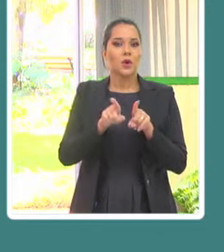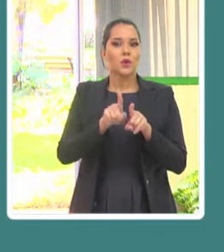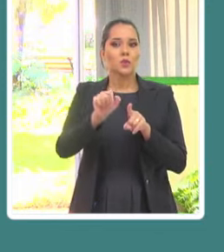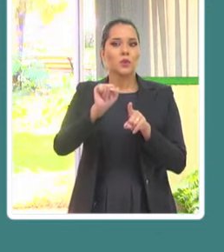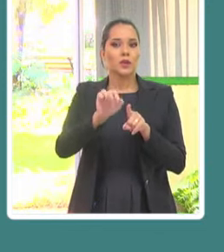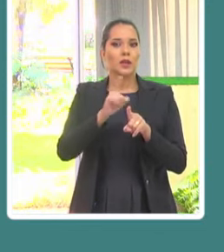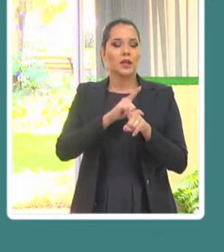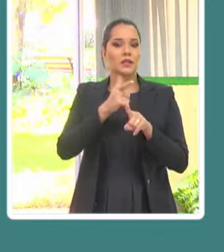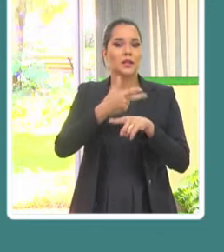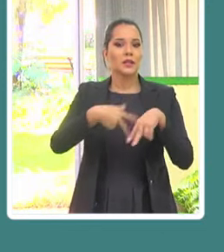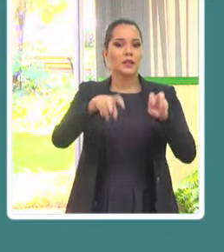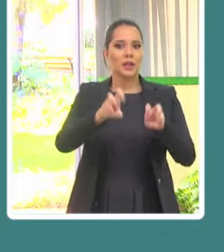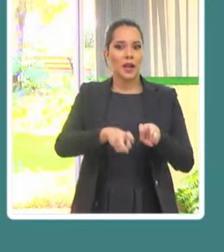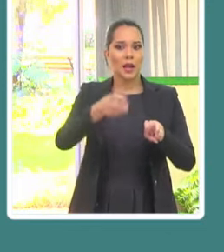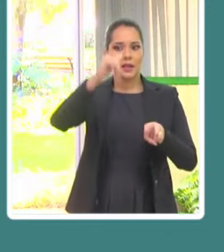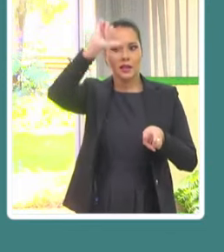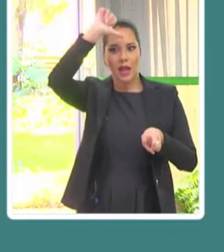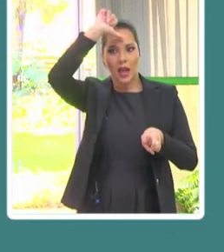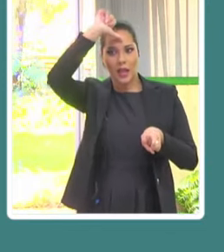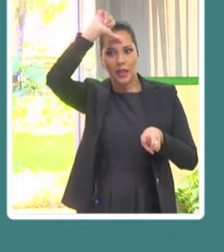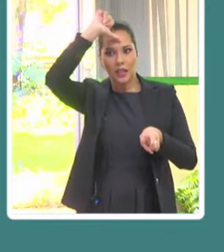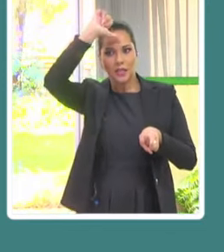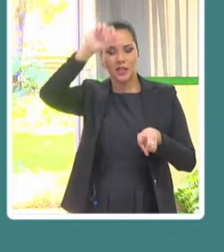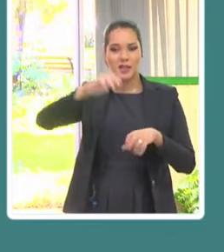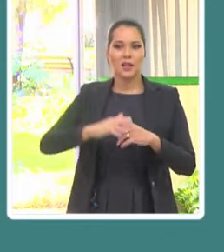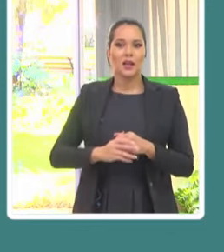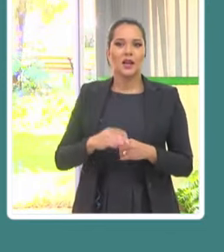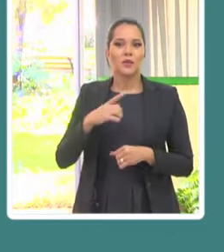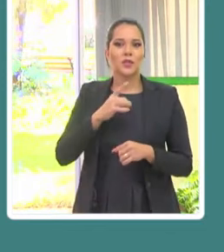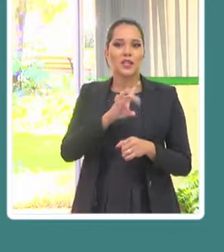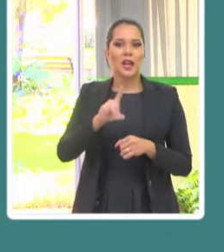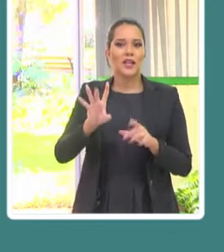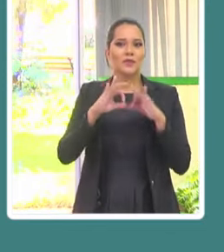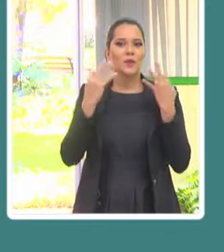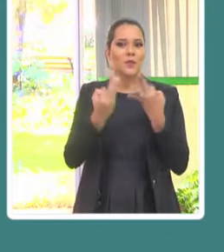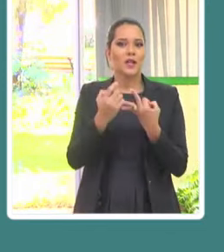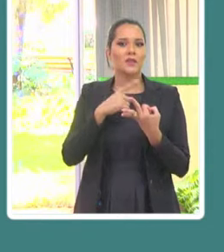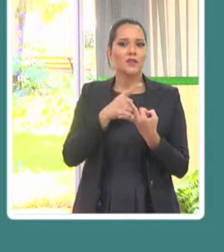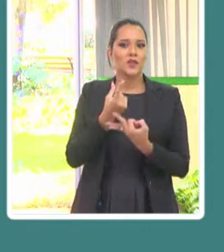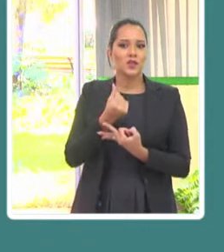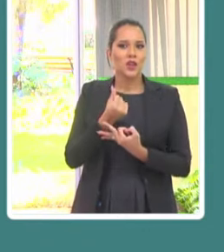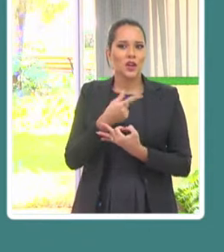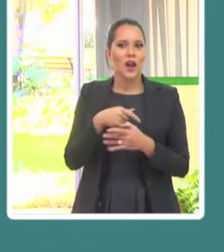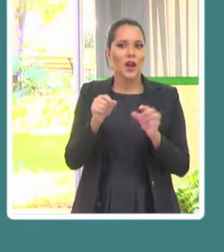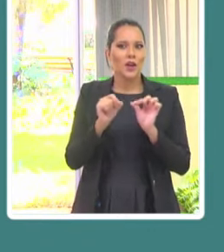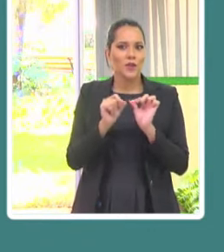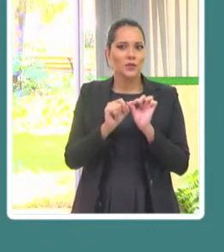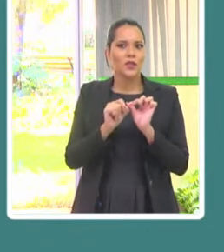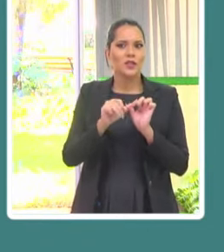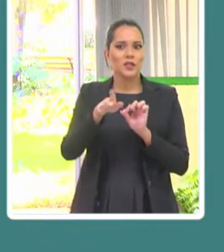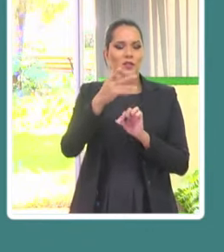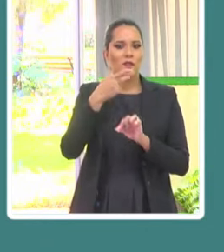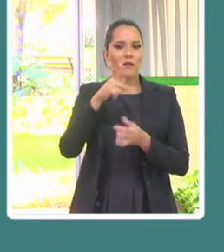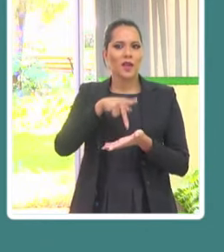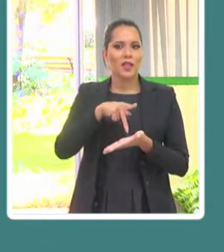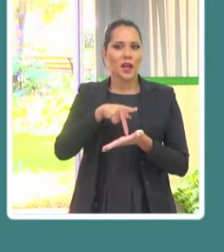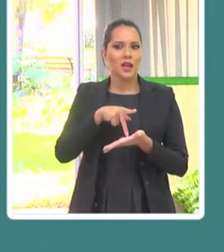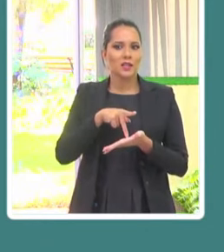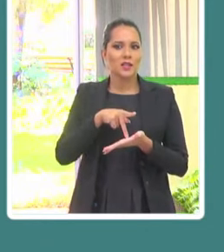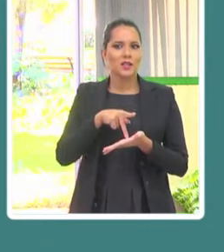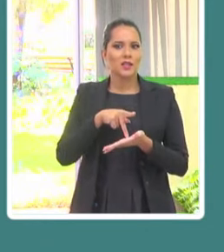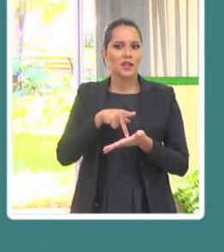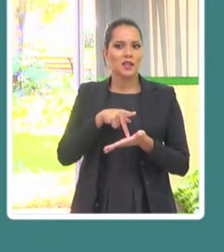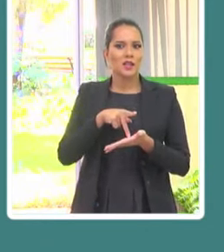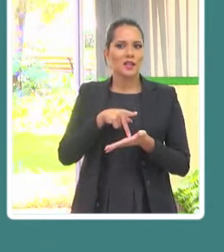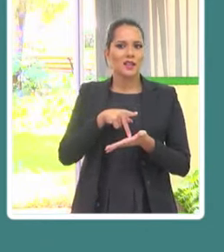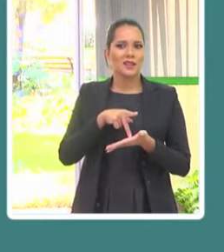track every family who is receiving this money. I actually did that. That this is incredible, like to